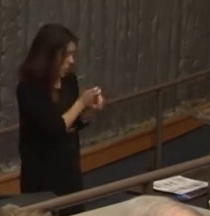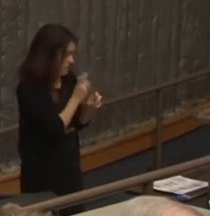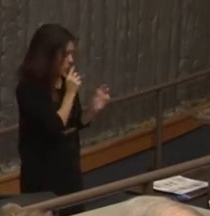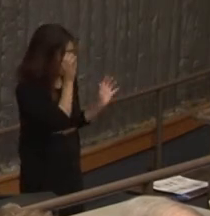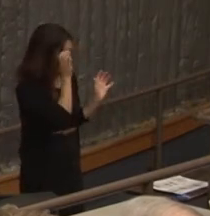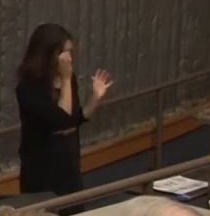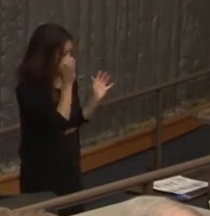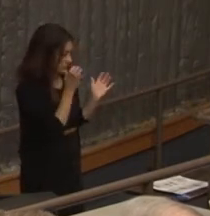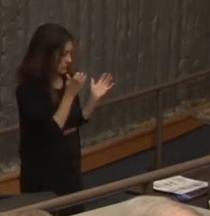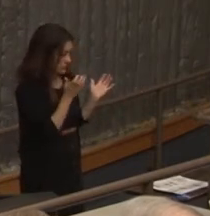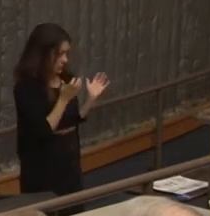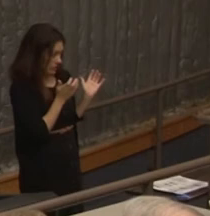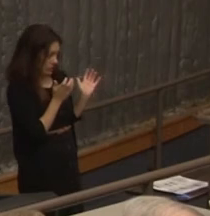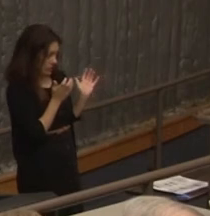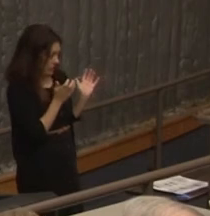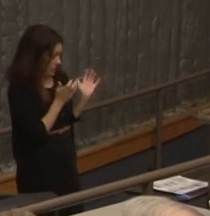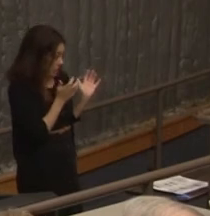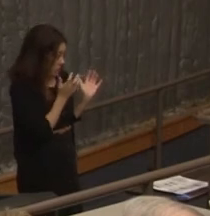to.